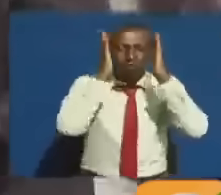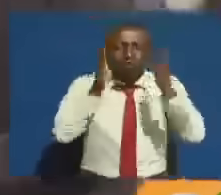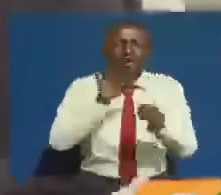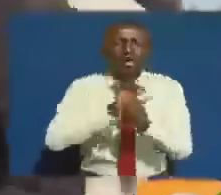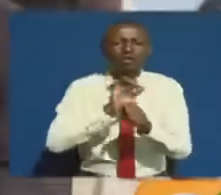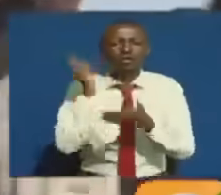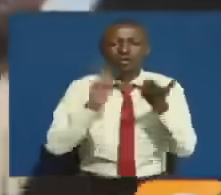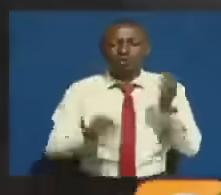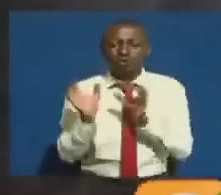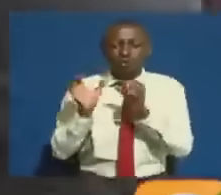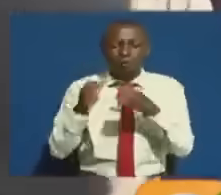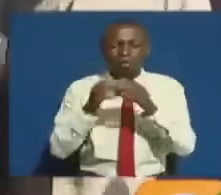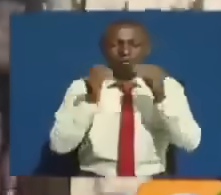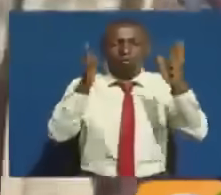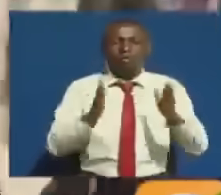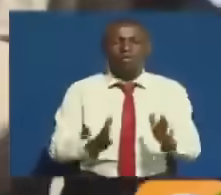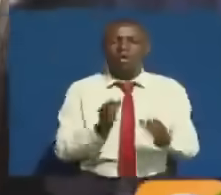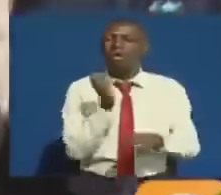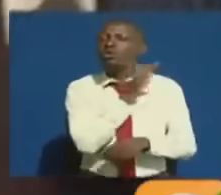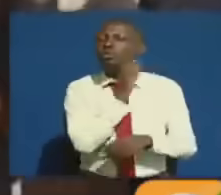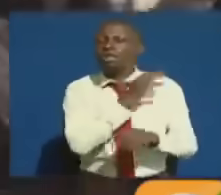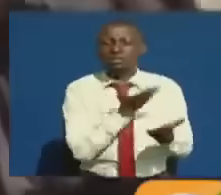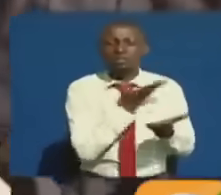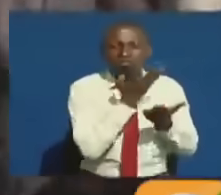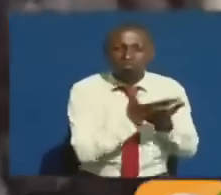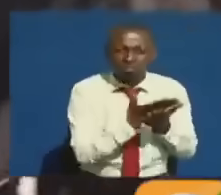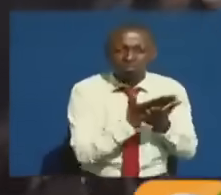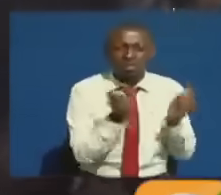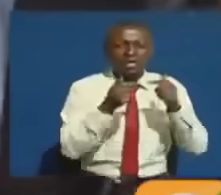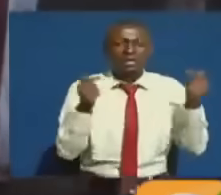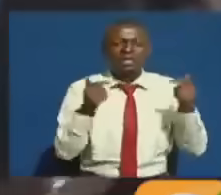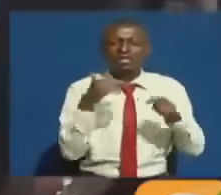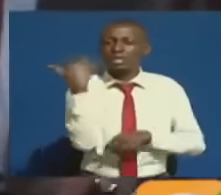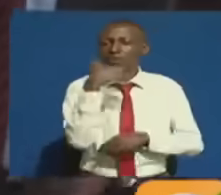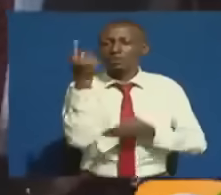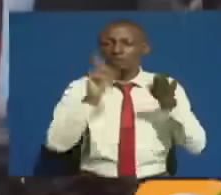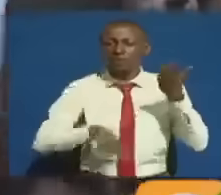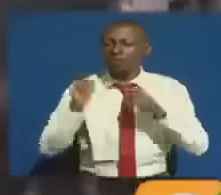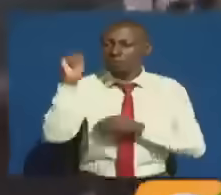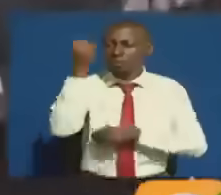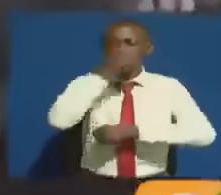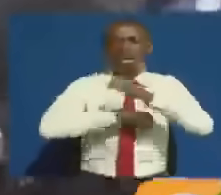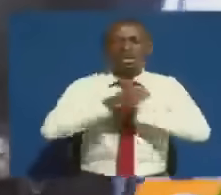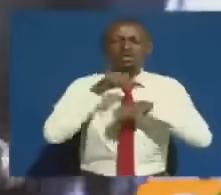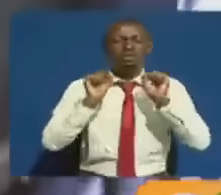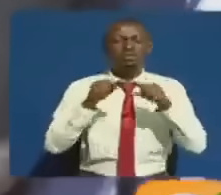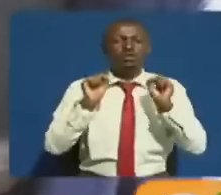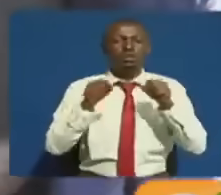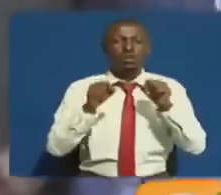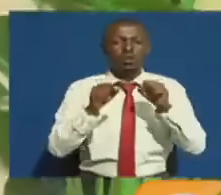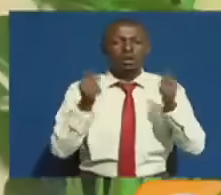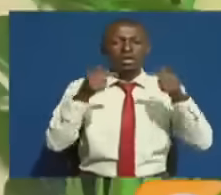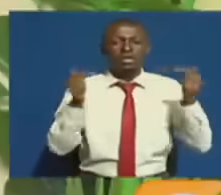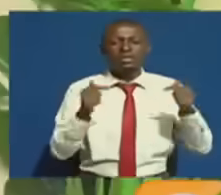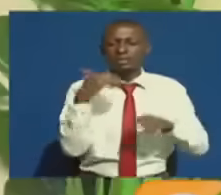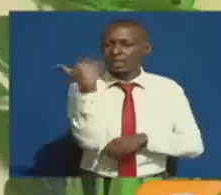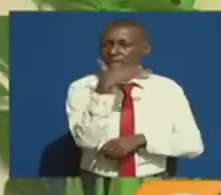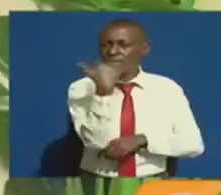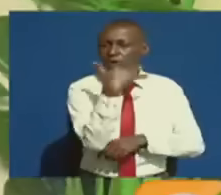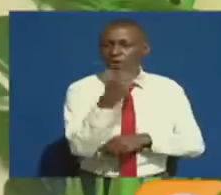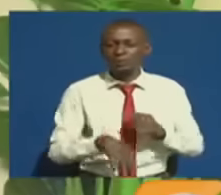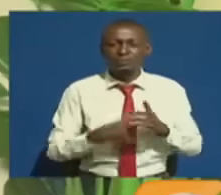chama hicho watawasilisha malalamishi yao dhidi ya Gachagua na wanamtarajia rais kuchukua hatua dhidi ya naibu wake. It is